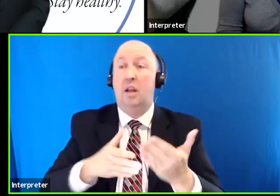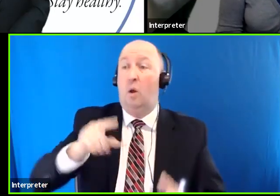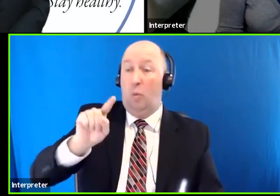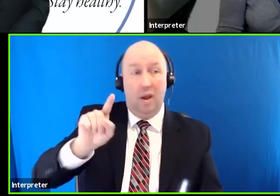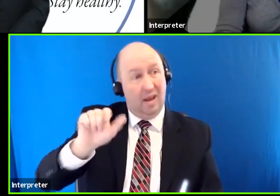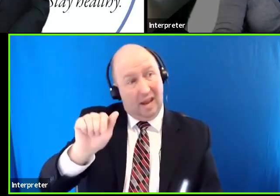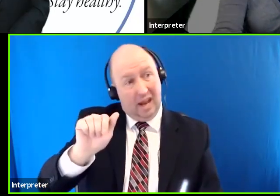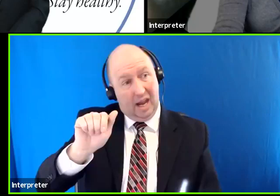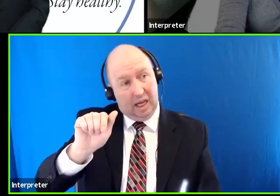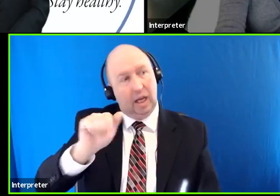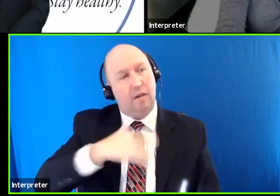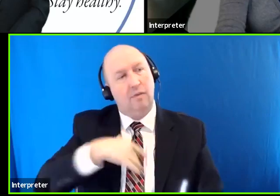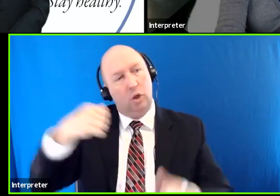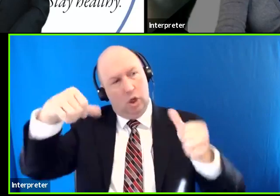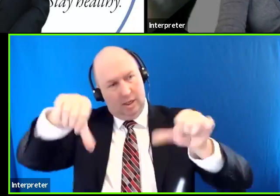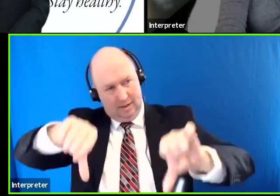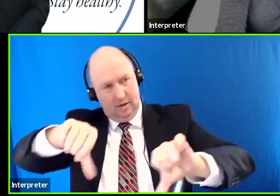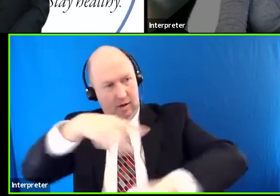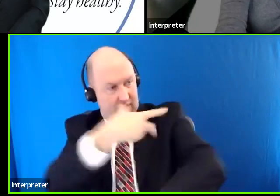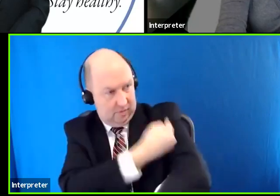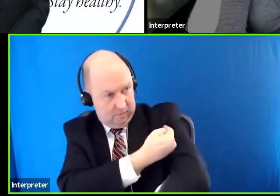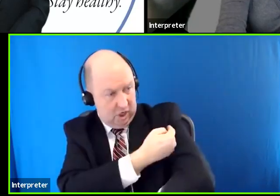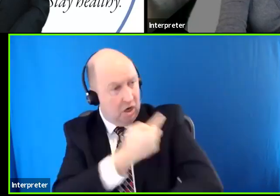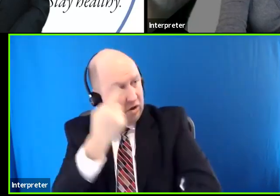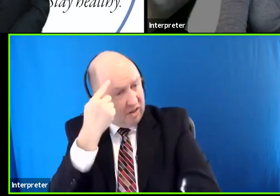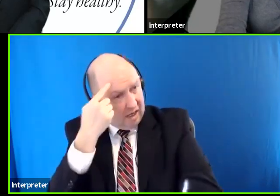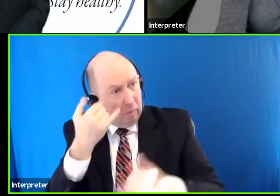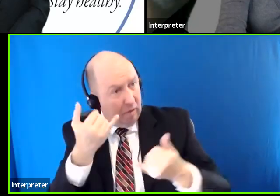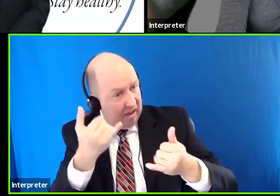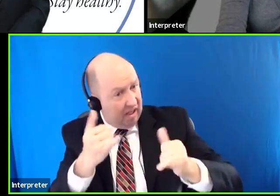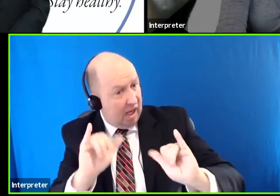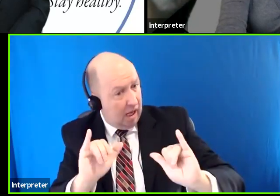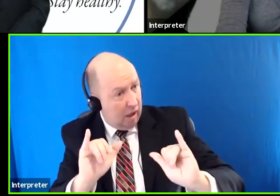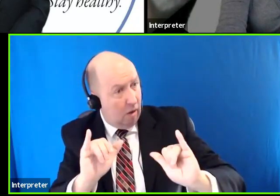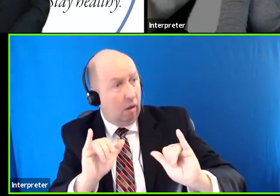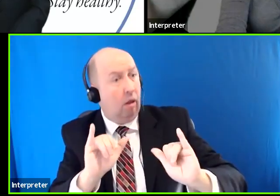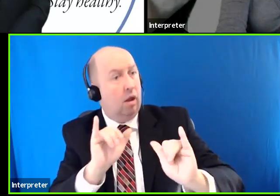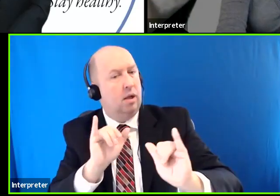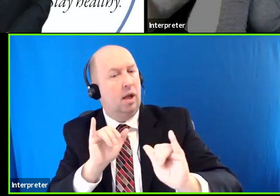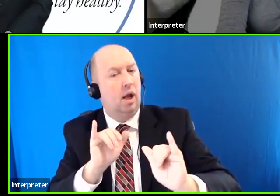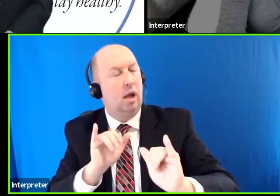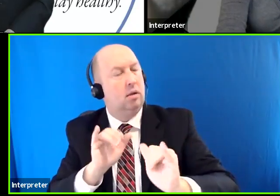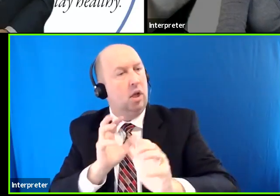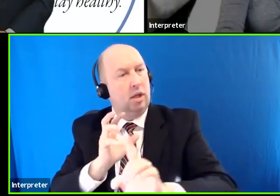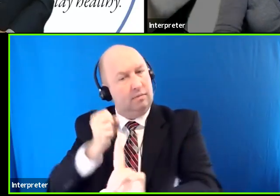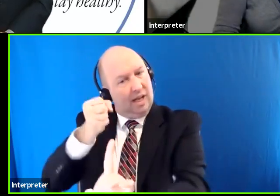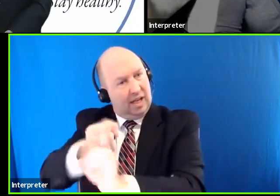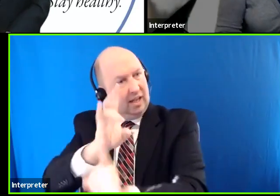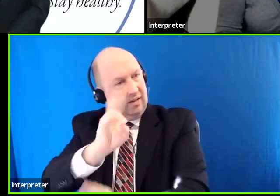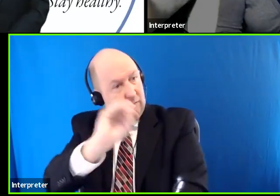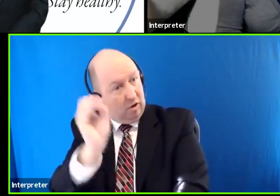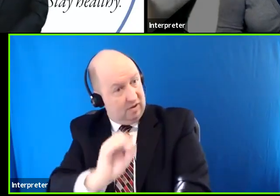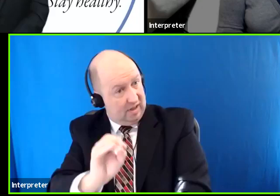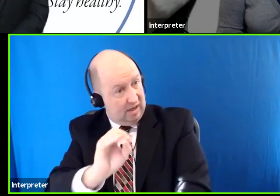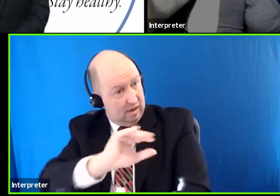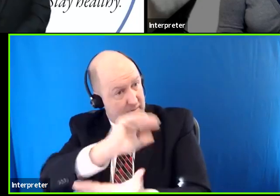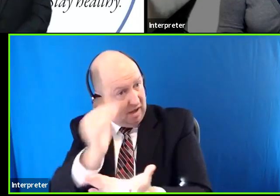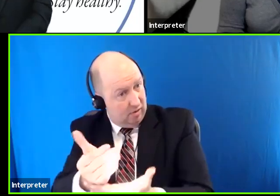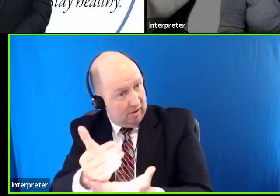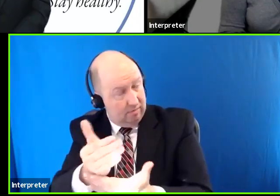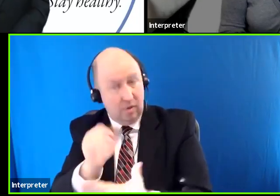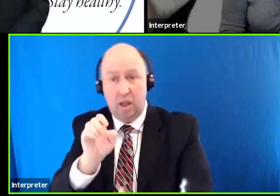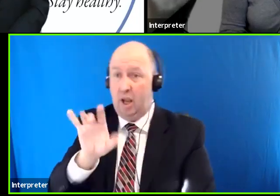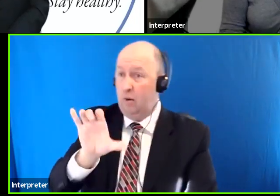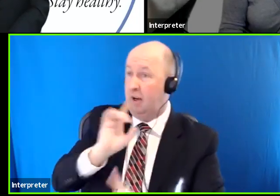already declined it. Do you think that we're still on track to be able to reach that 70% number? You